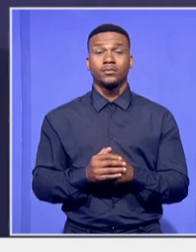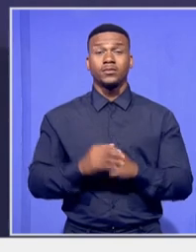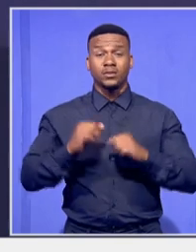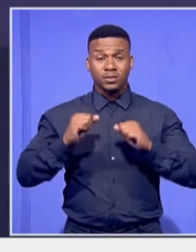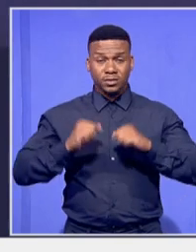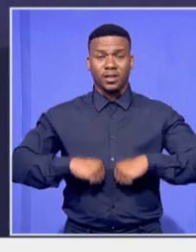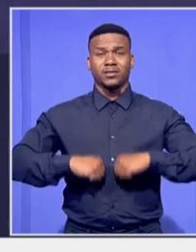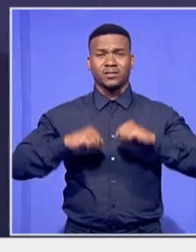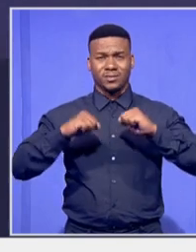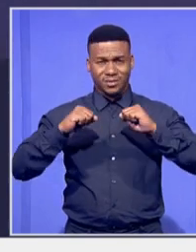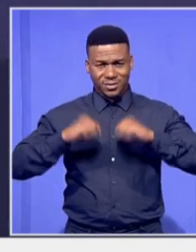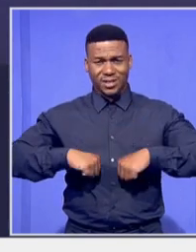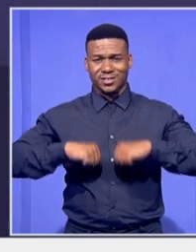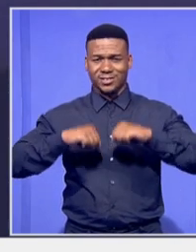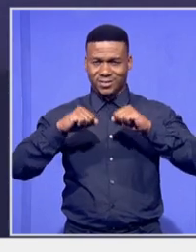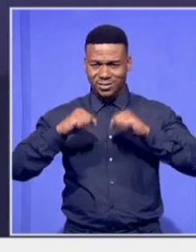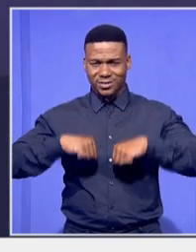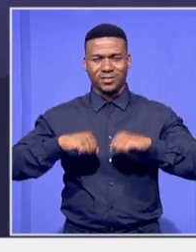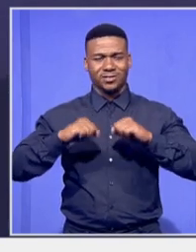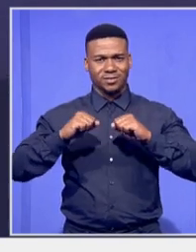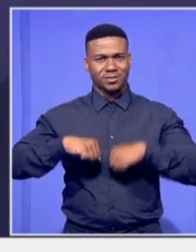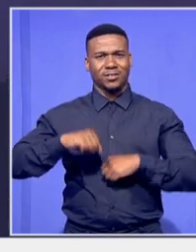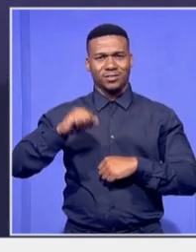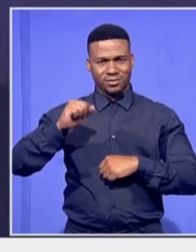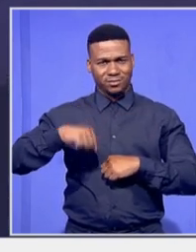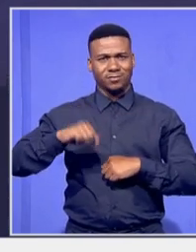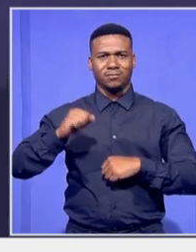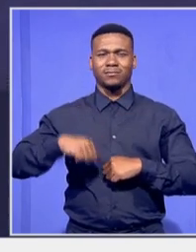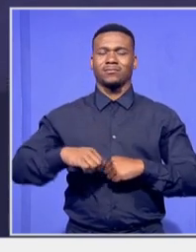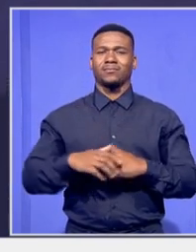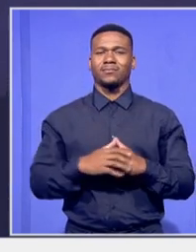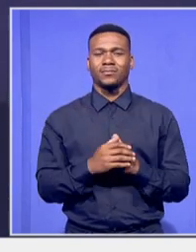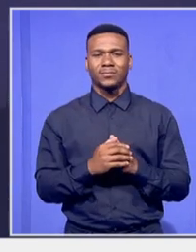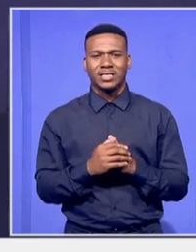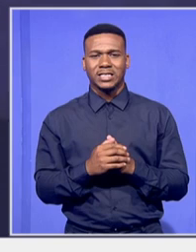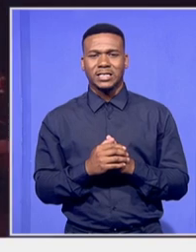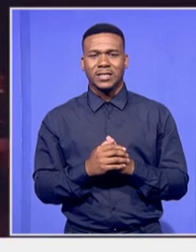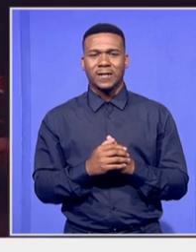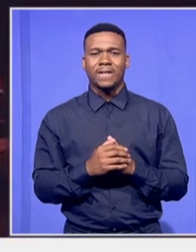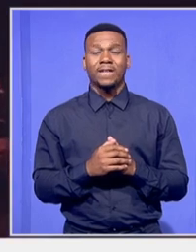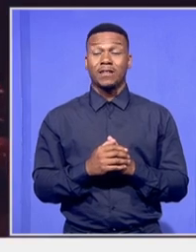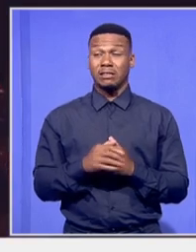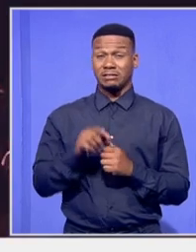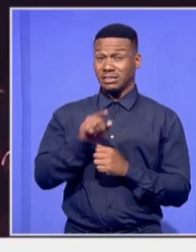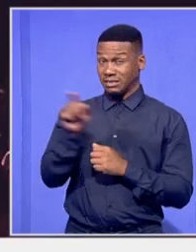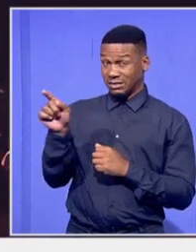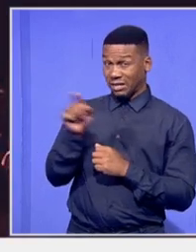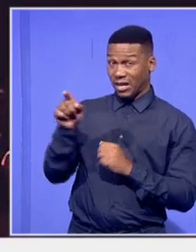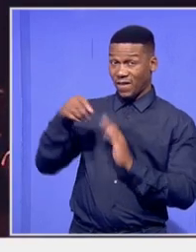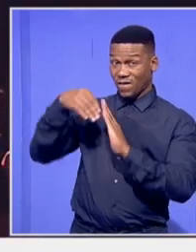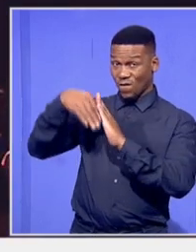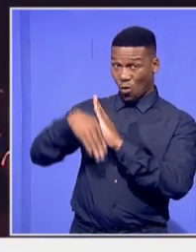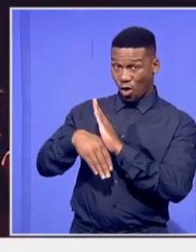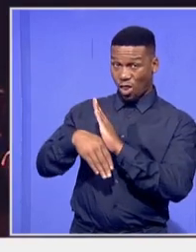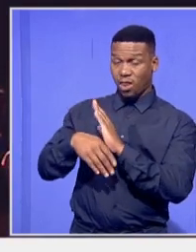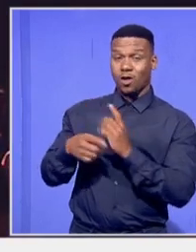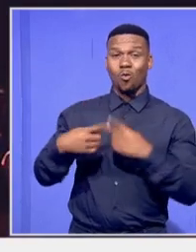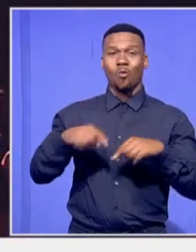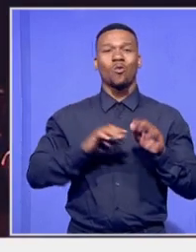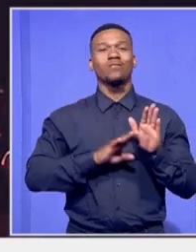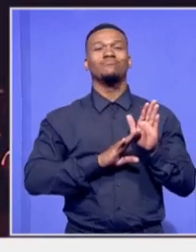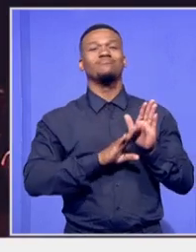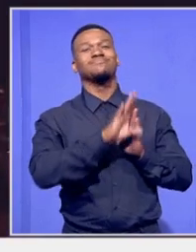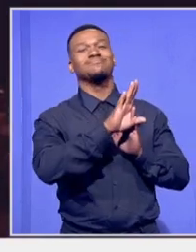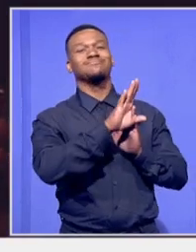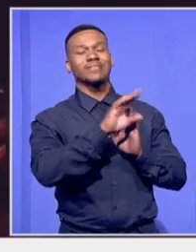Indeed, Democrats, indeed. As they fall, we rise. The strong DA